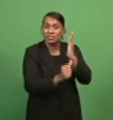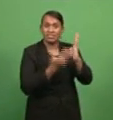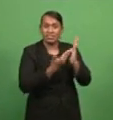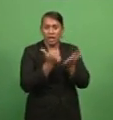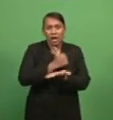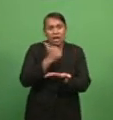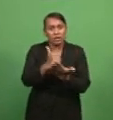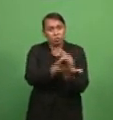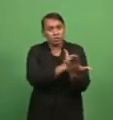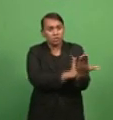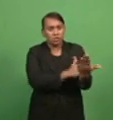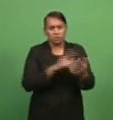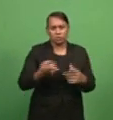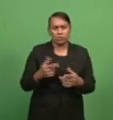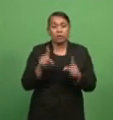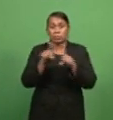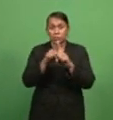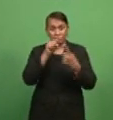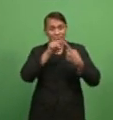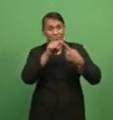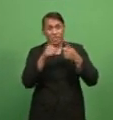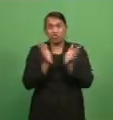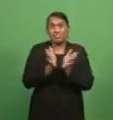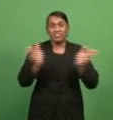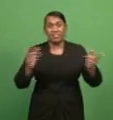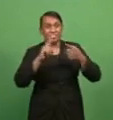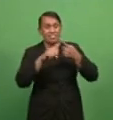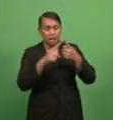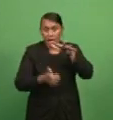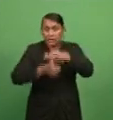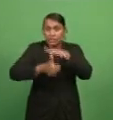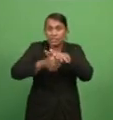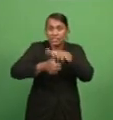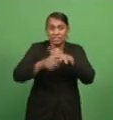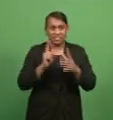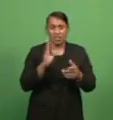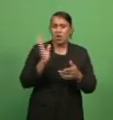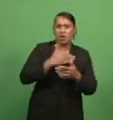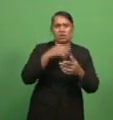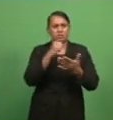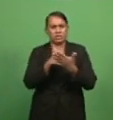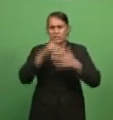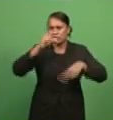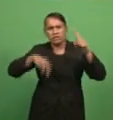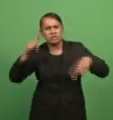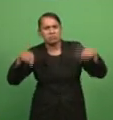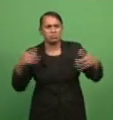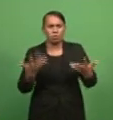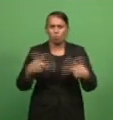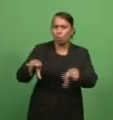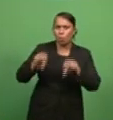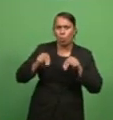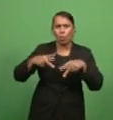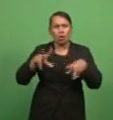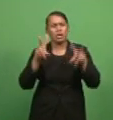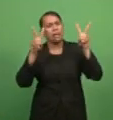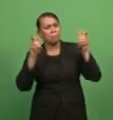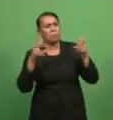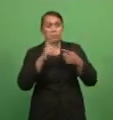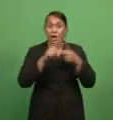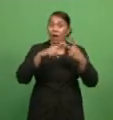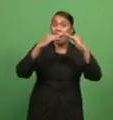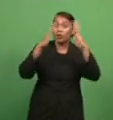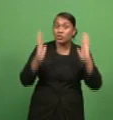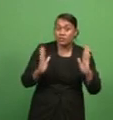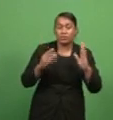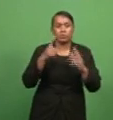which we can access while we're still working for various grounds of withdrawals, particularly the housing,